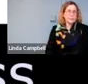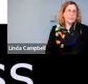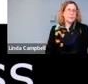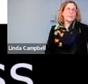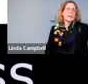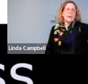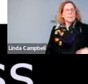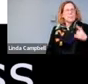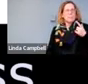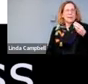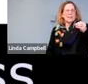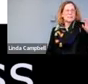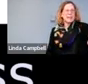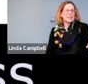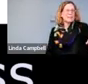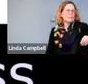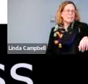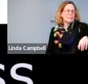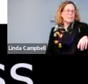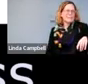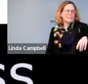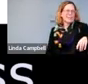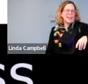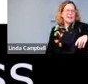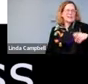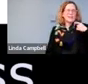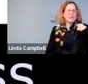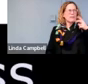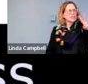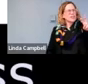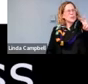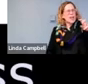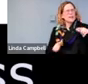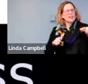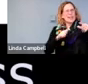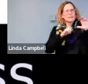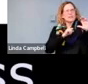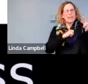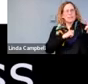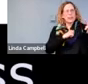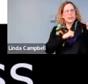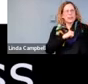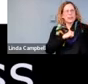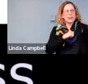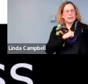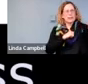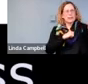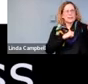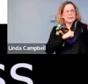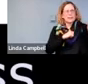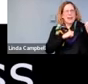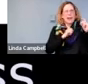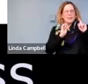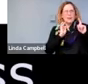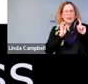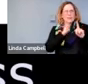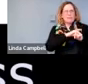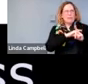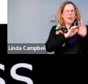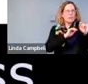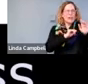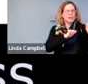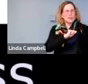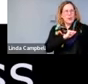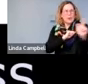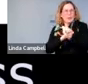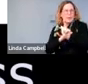And so it is very successful, but it's expensive. And let's say there's 200 lakes with chain pickerel.